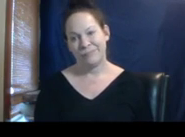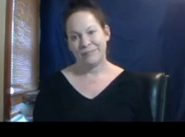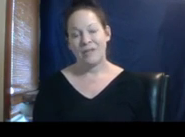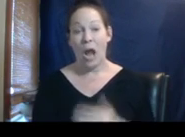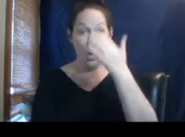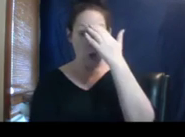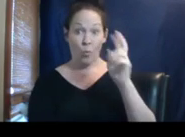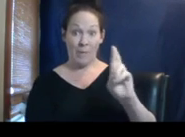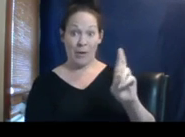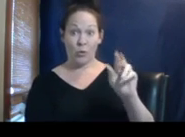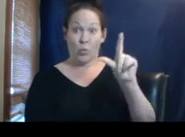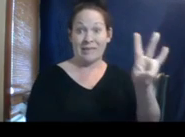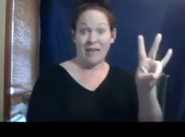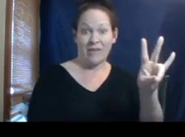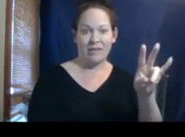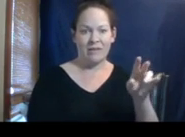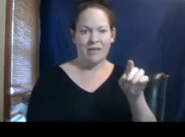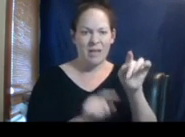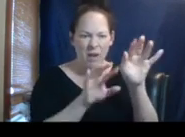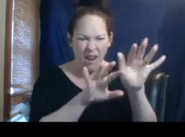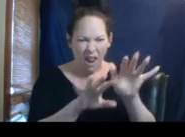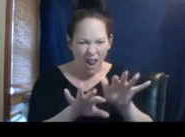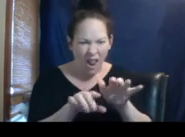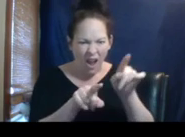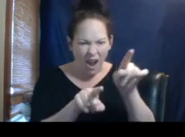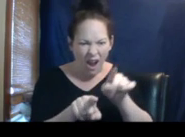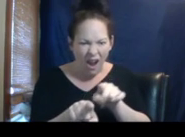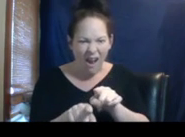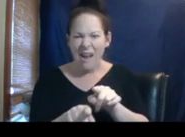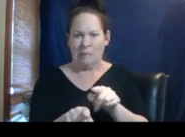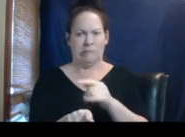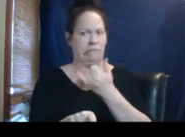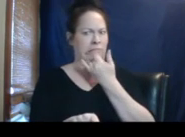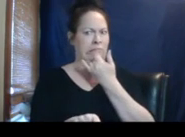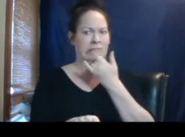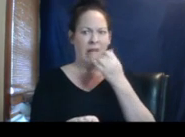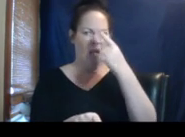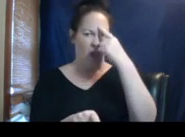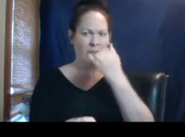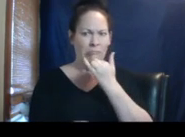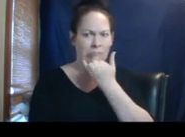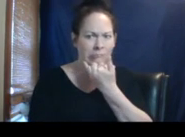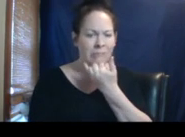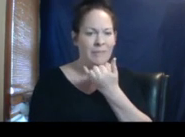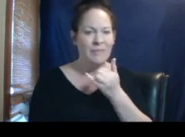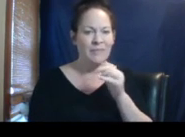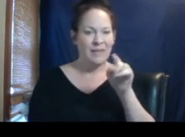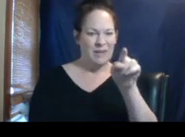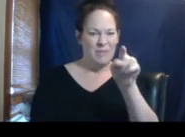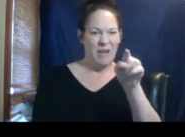for myself. When this number got big, I saw I wasn't getting towards it and had a sign error. My sign error was actually